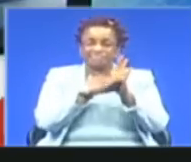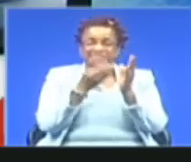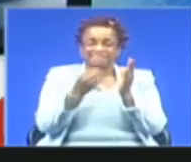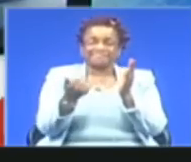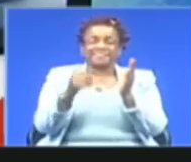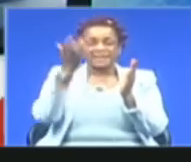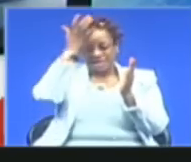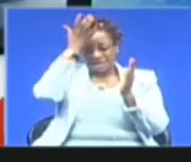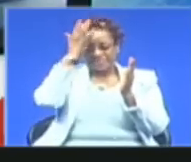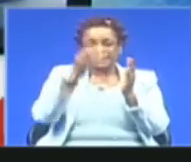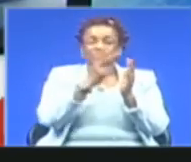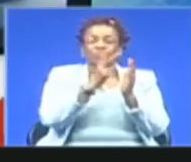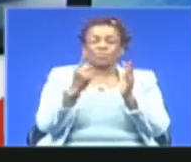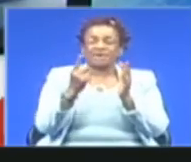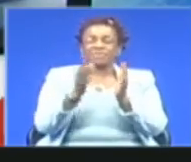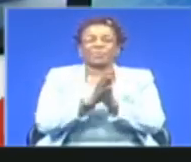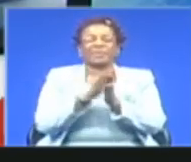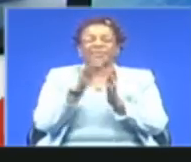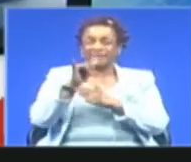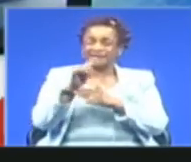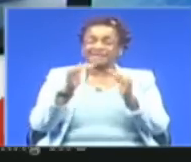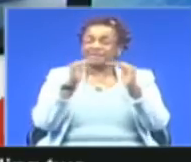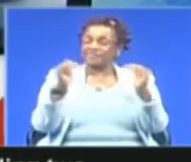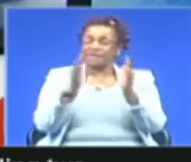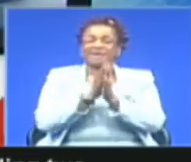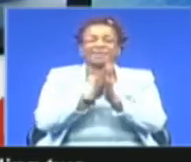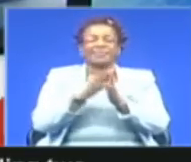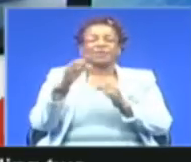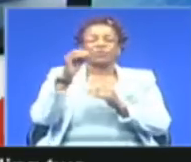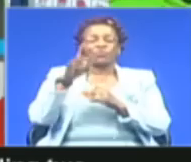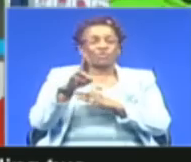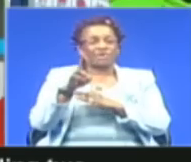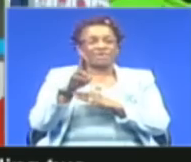Homeboyz 2-1 with a late winner to go level on points with leaders Gor Mahia.